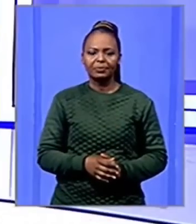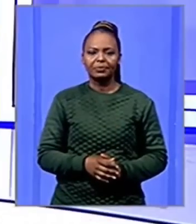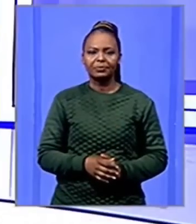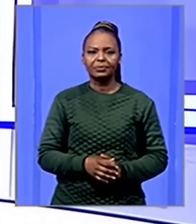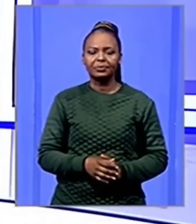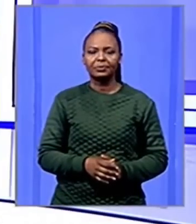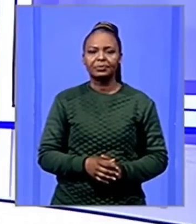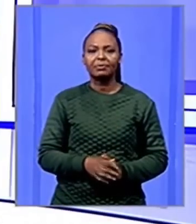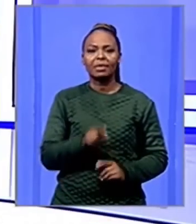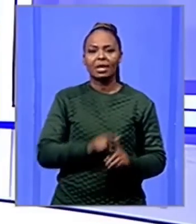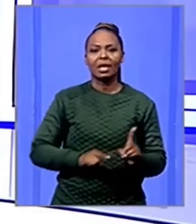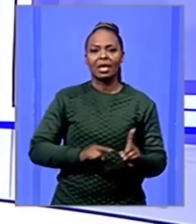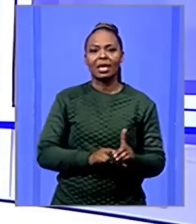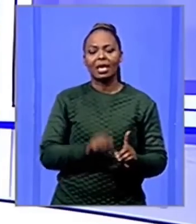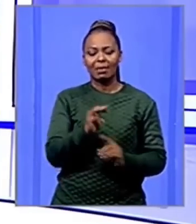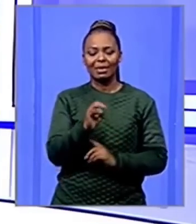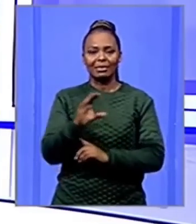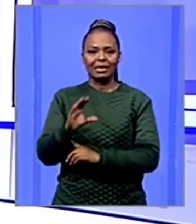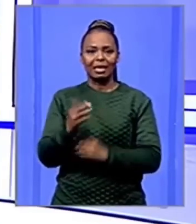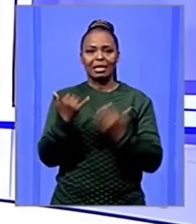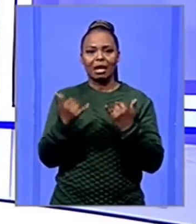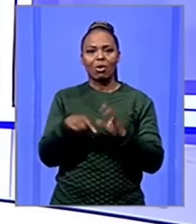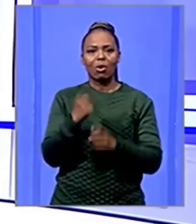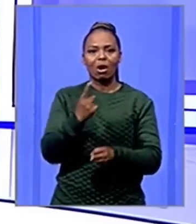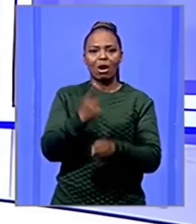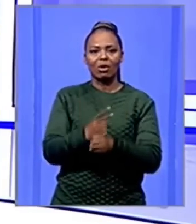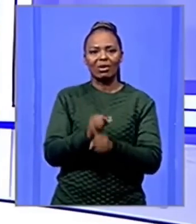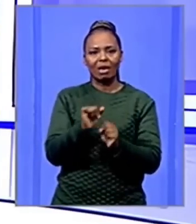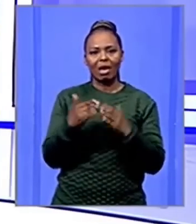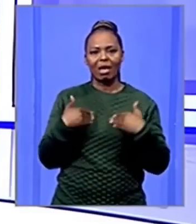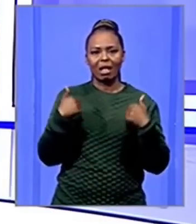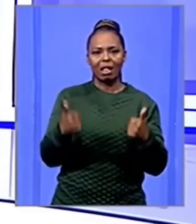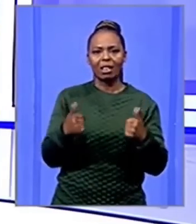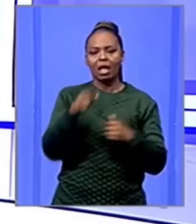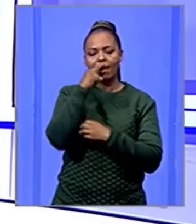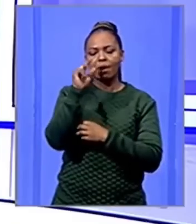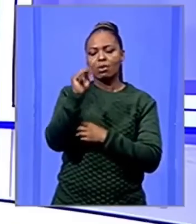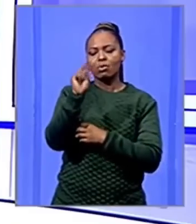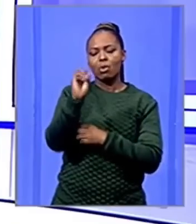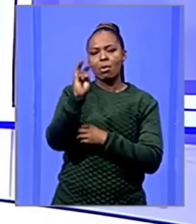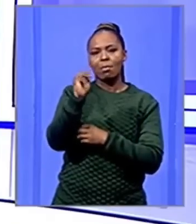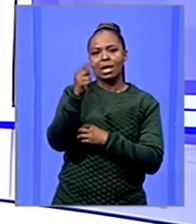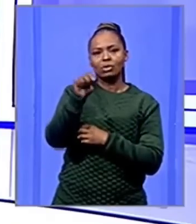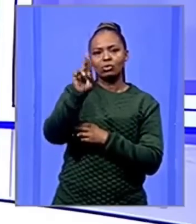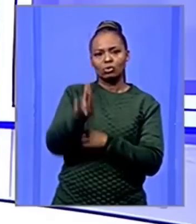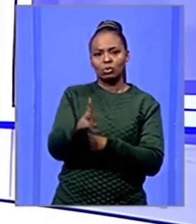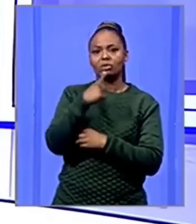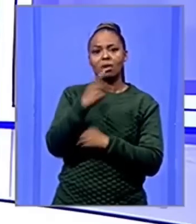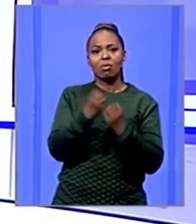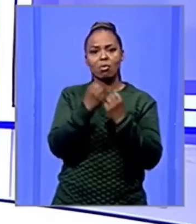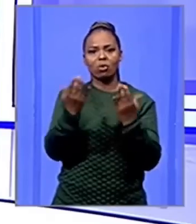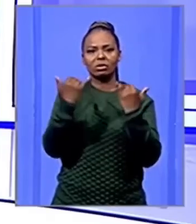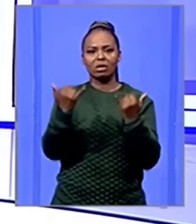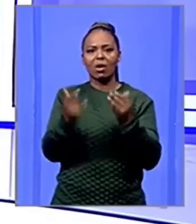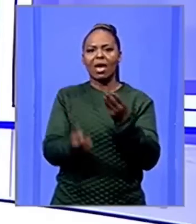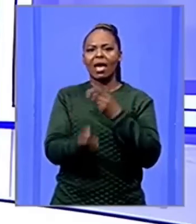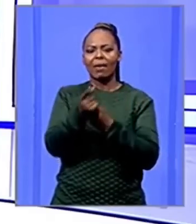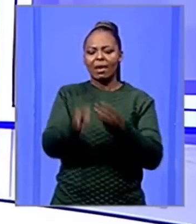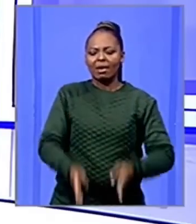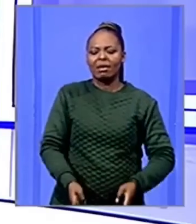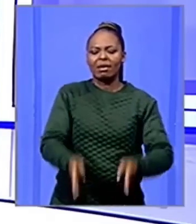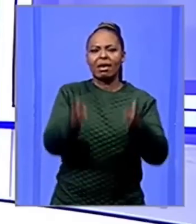Mokurutamaga wa boitekanelo mo porofenseng ya Gauteng Nomantung Komora Lehoko a re bontsi jwa ba tsa setlhabelo ba thuntsho ya kwa mmileng wa